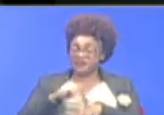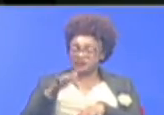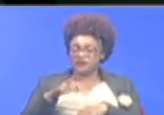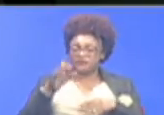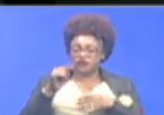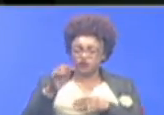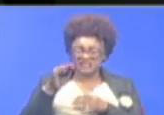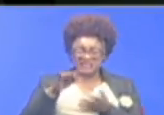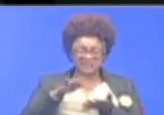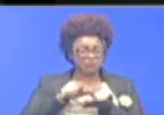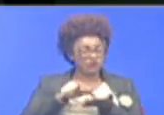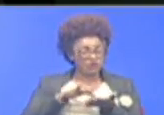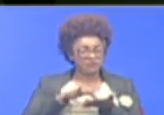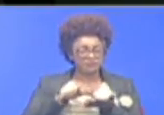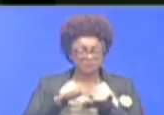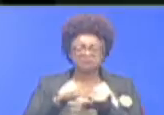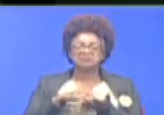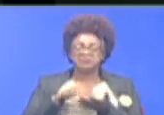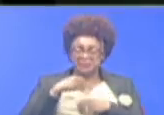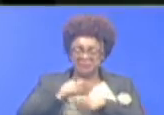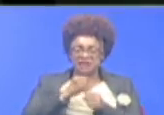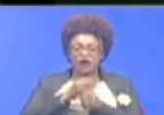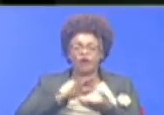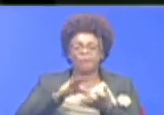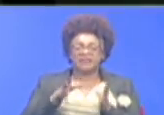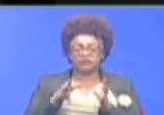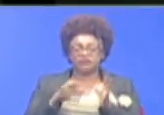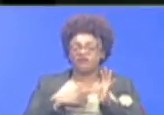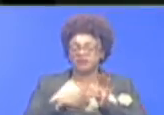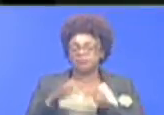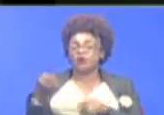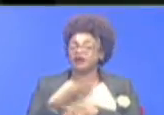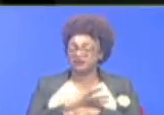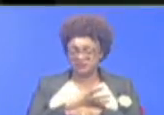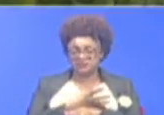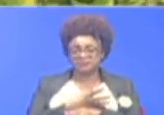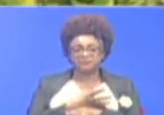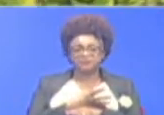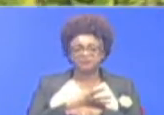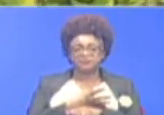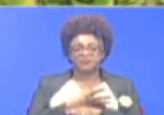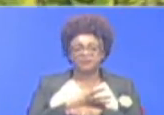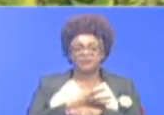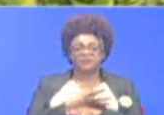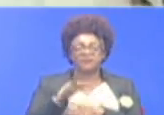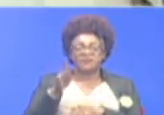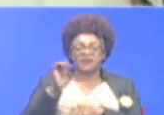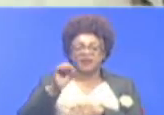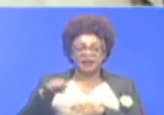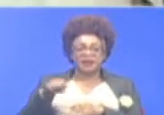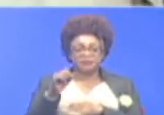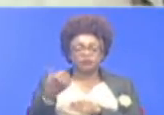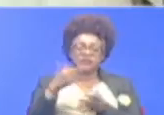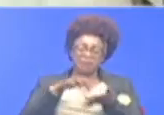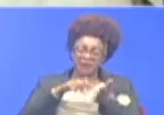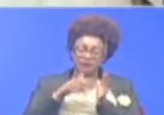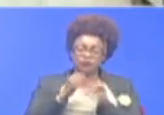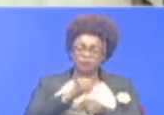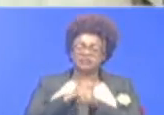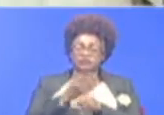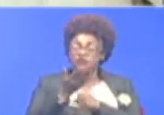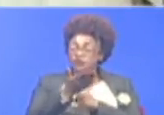their body leads to complications like cancer, particularly the liver cancer. KEBS, that was meant to protect you